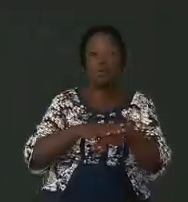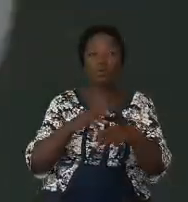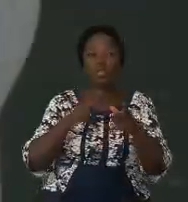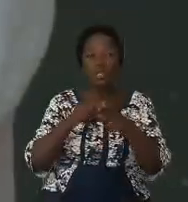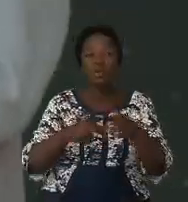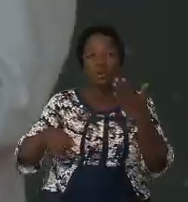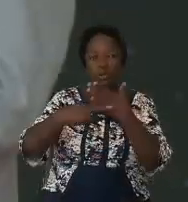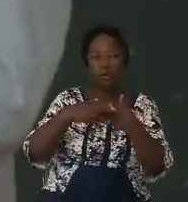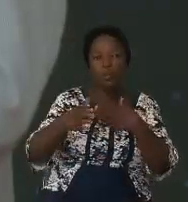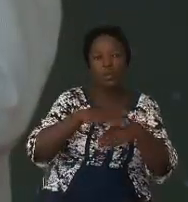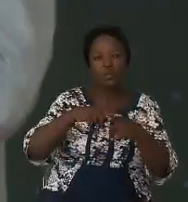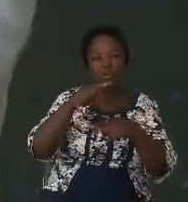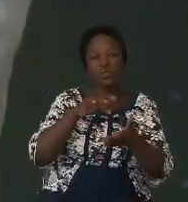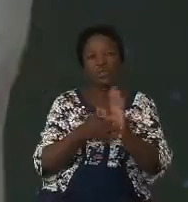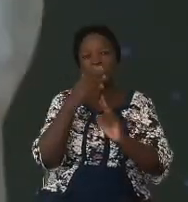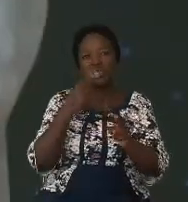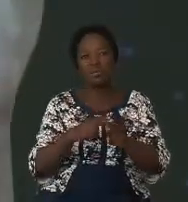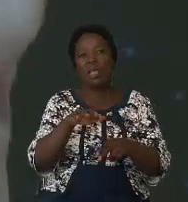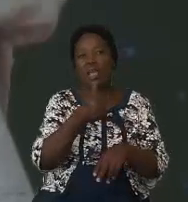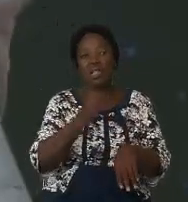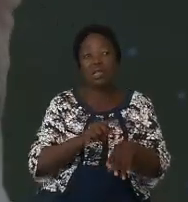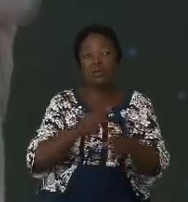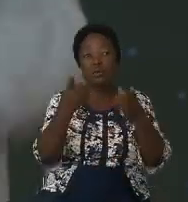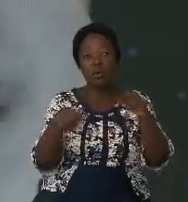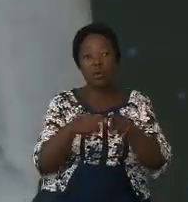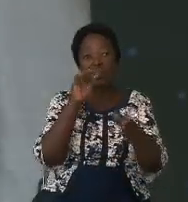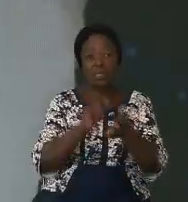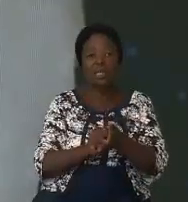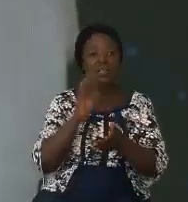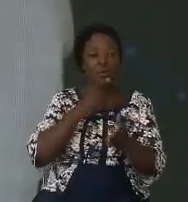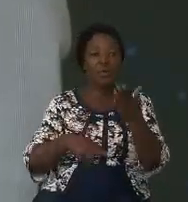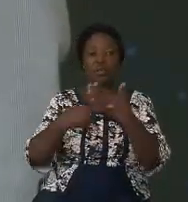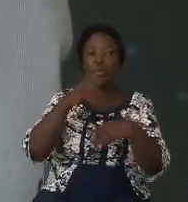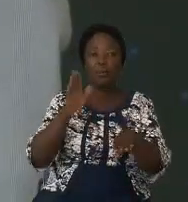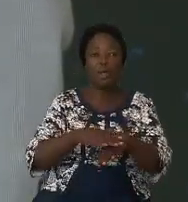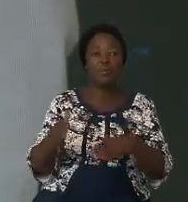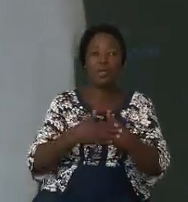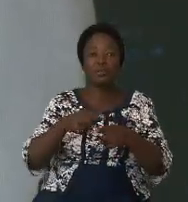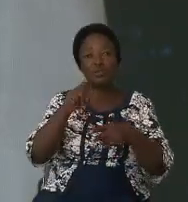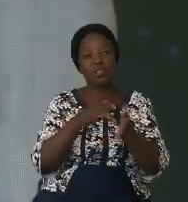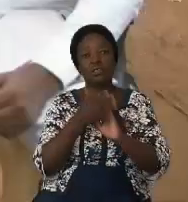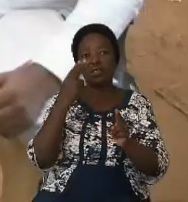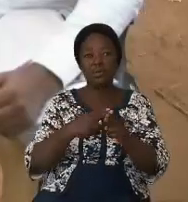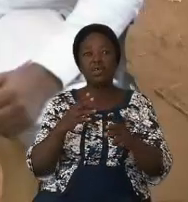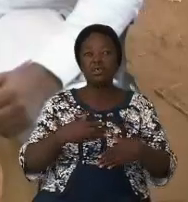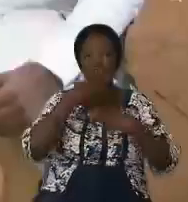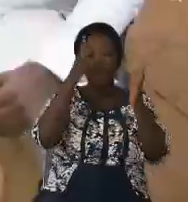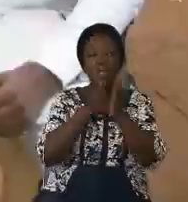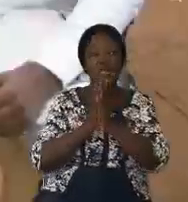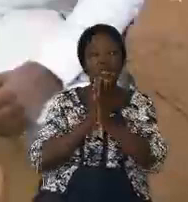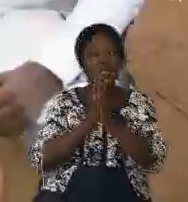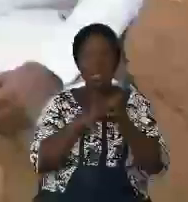the crusade is going on, every time you come, he'll return back to you. I didn't hear your amen.